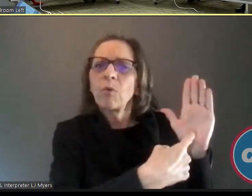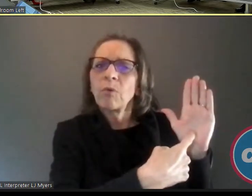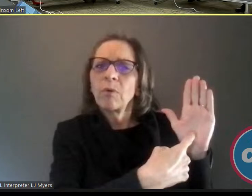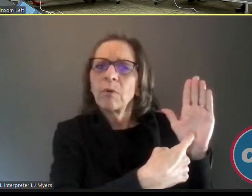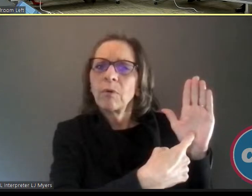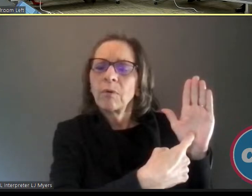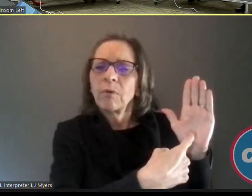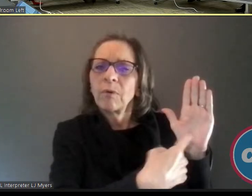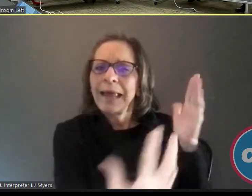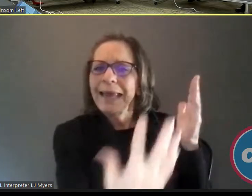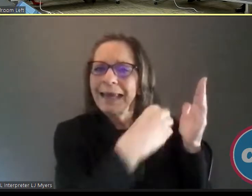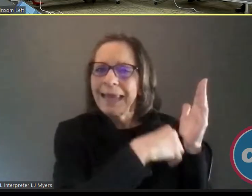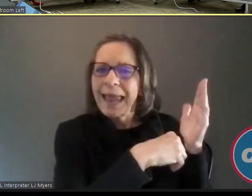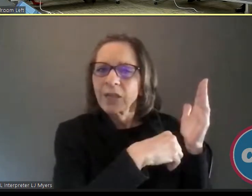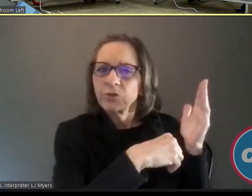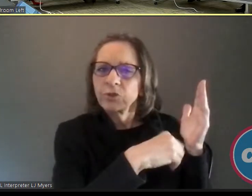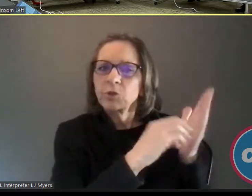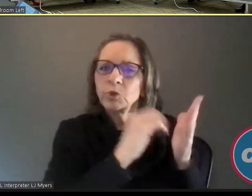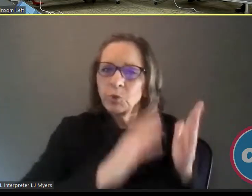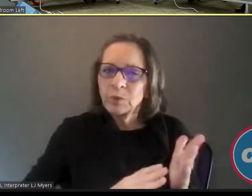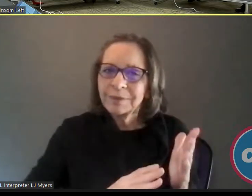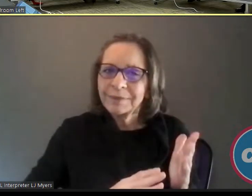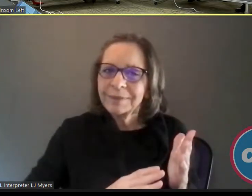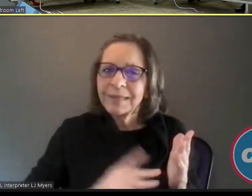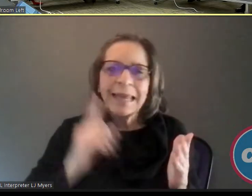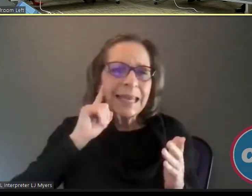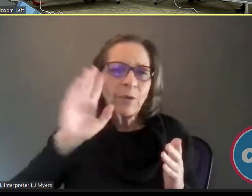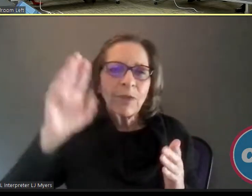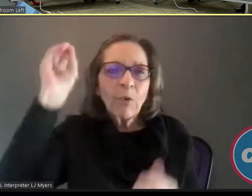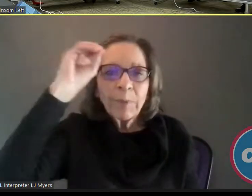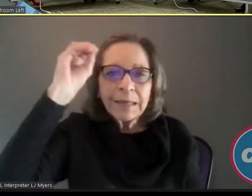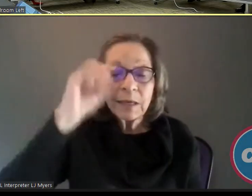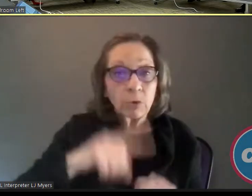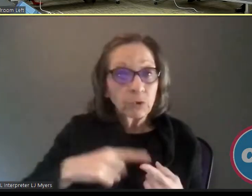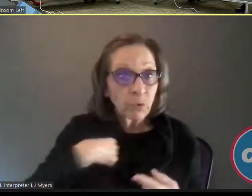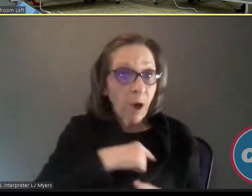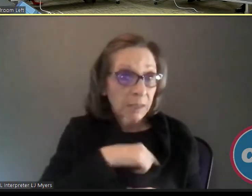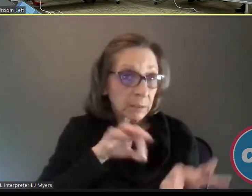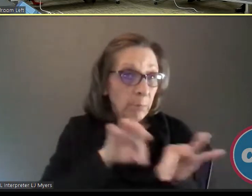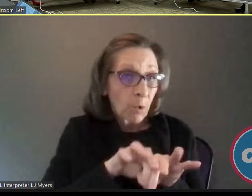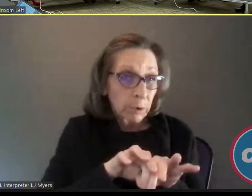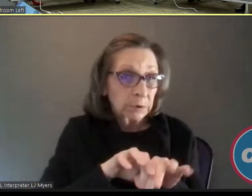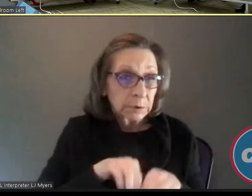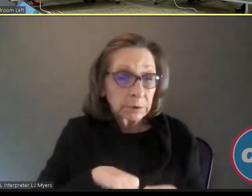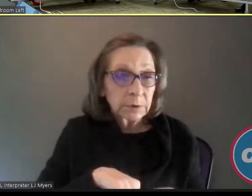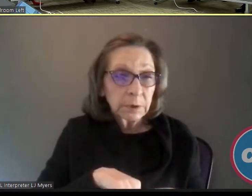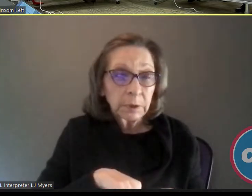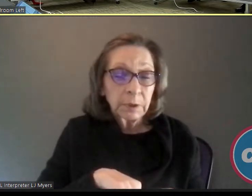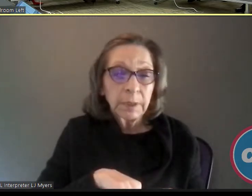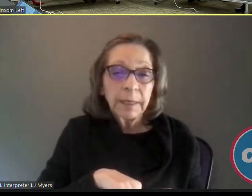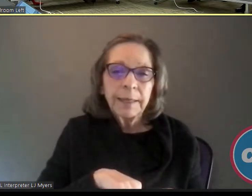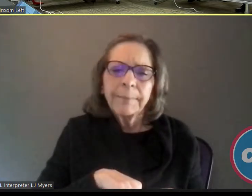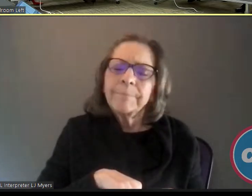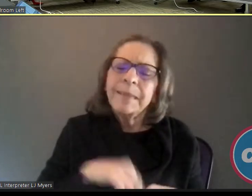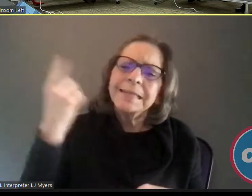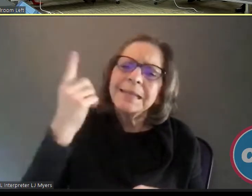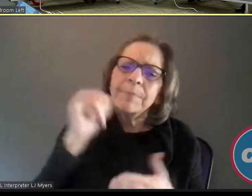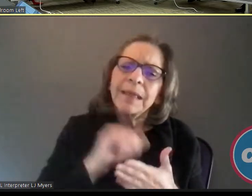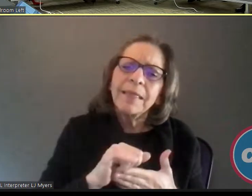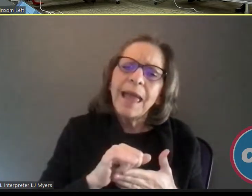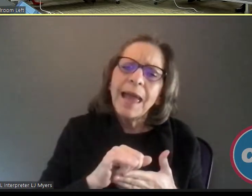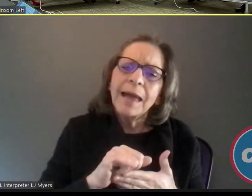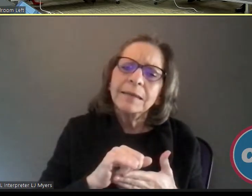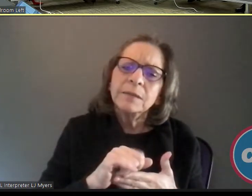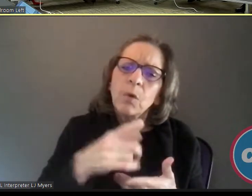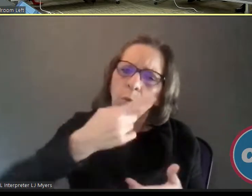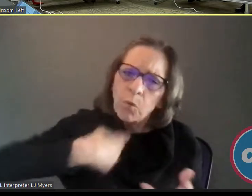just engage and talk. Hear from people, because to us, that's important. I think that's one of the things that we as